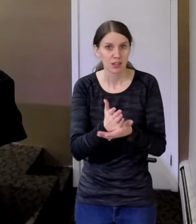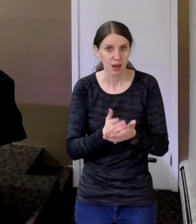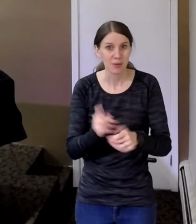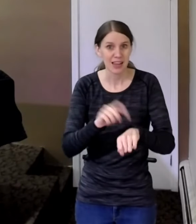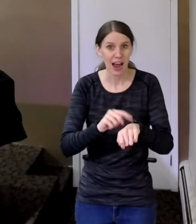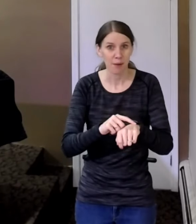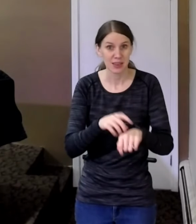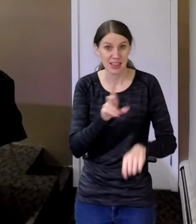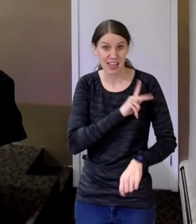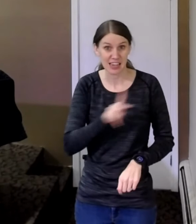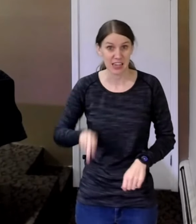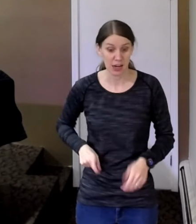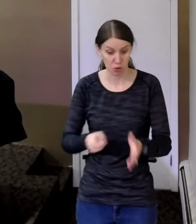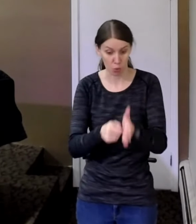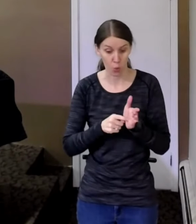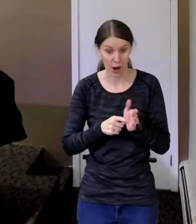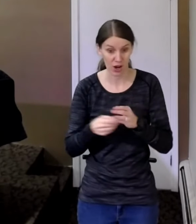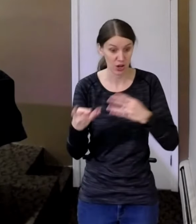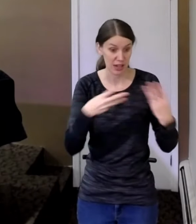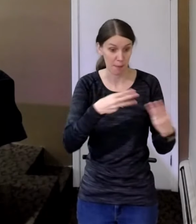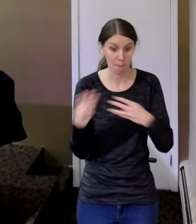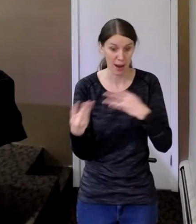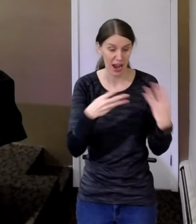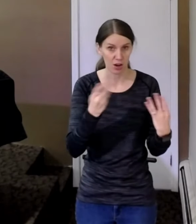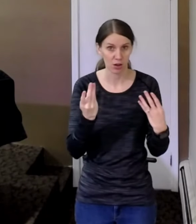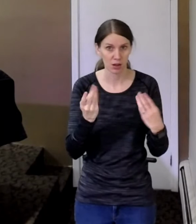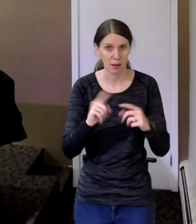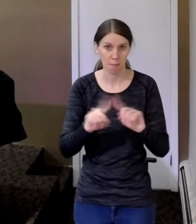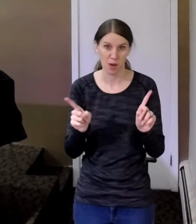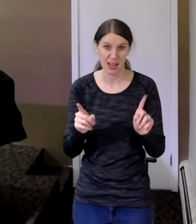out on the battlefield and he was at home